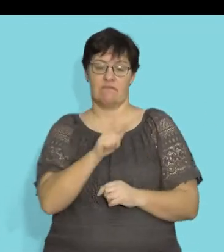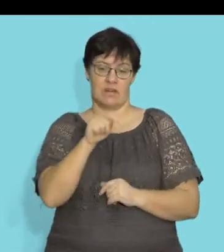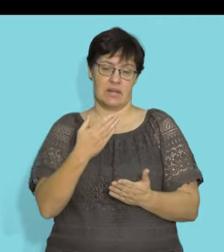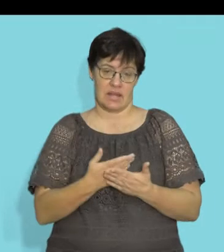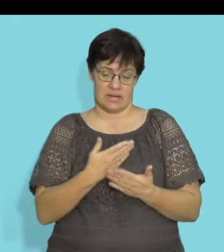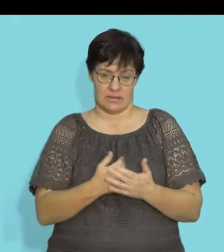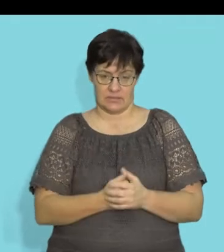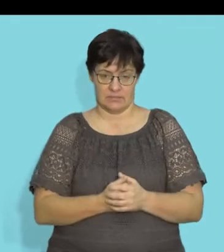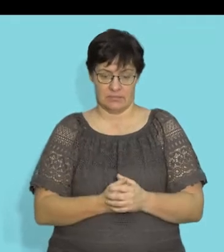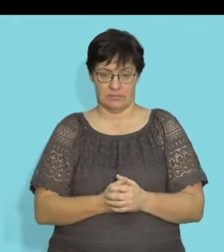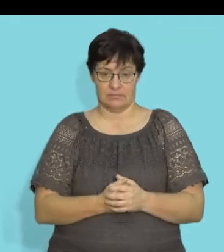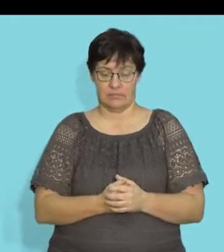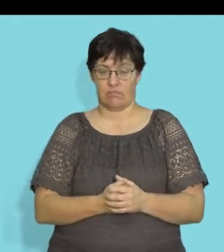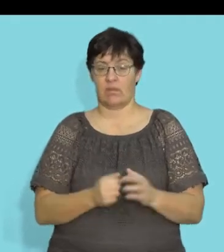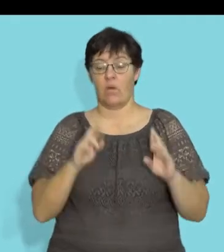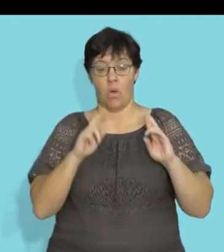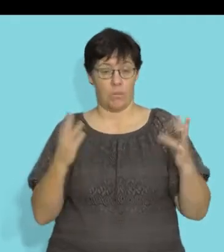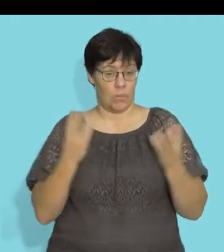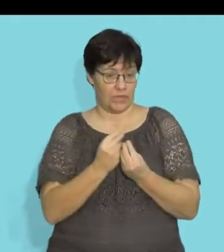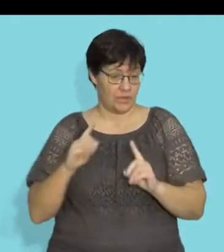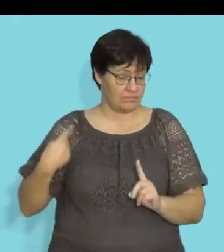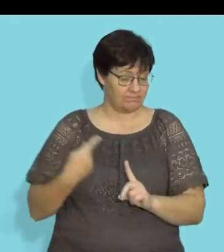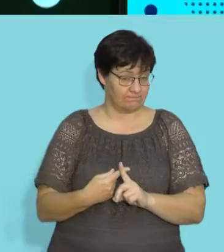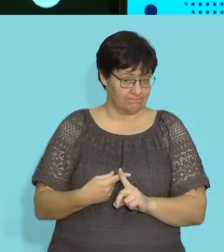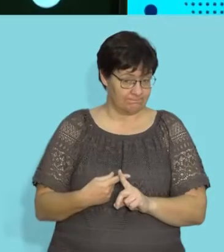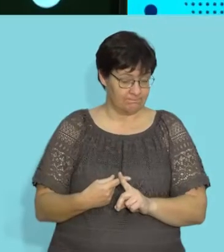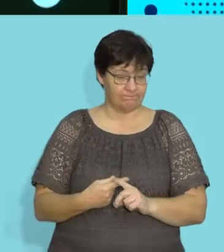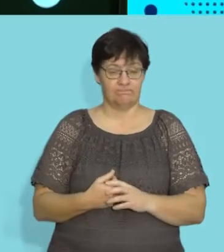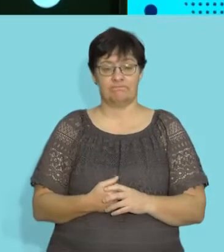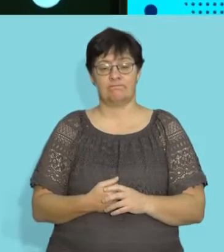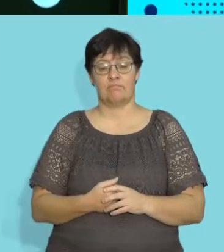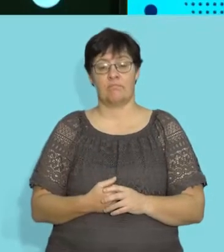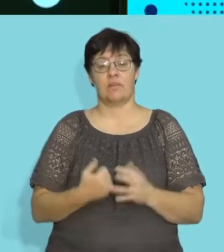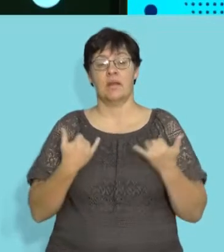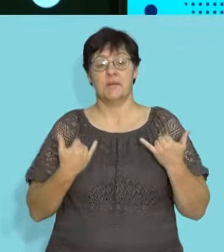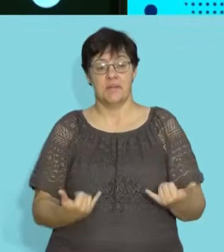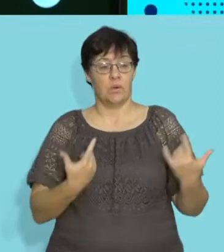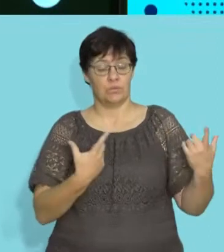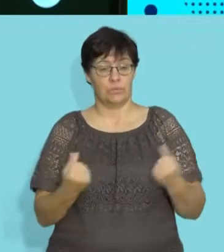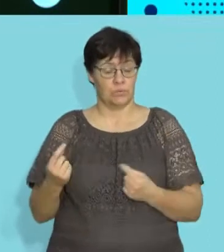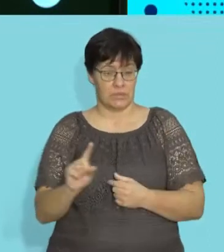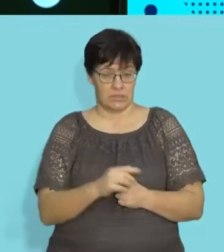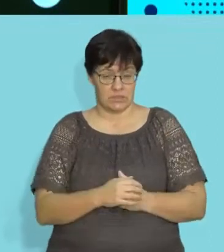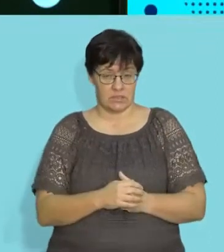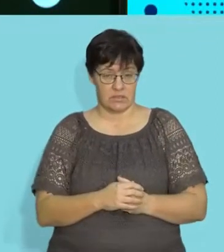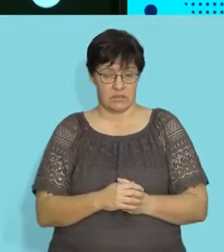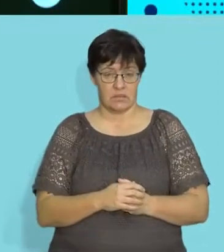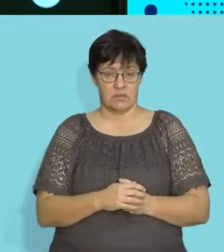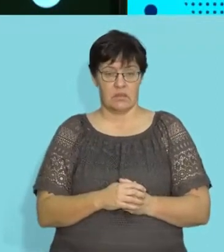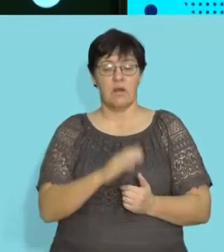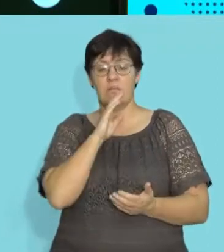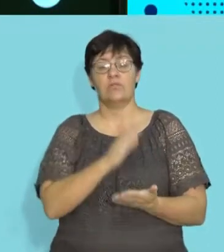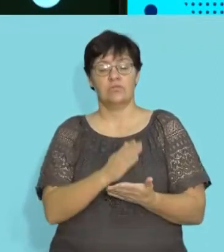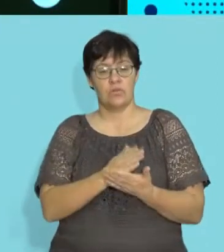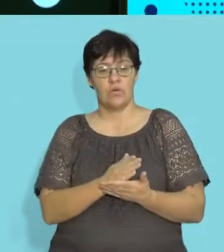infinity. Great, everyone. I hope that you're with me so far. So now all that I'm going to do is I'm going to make sure